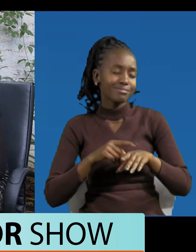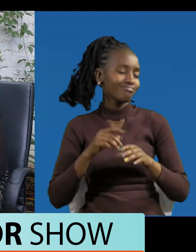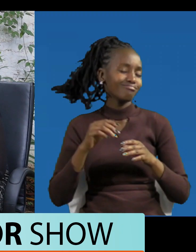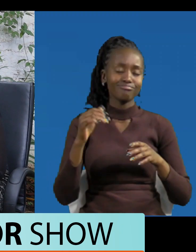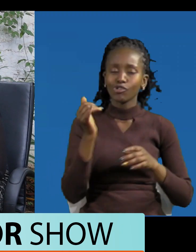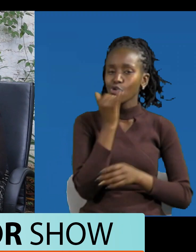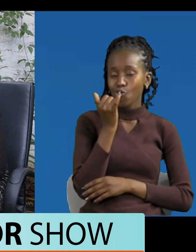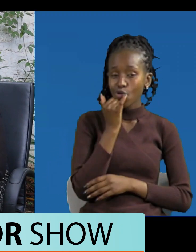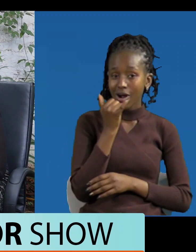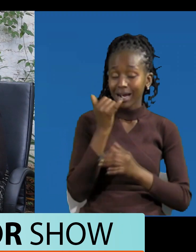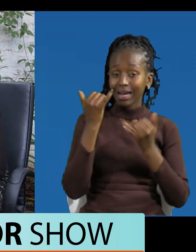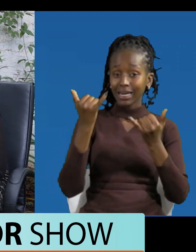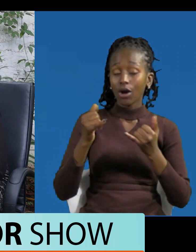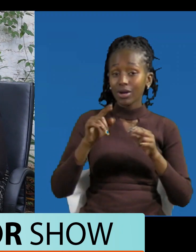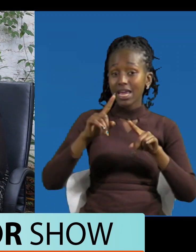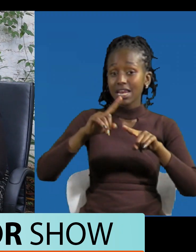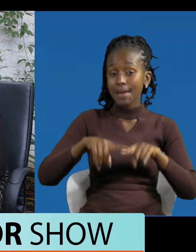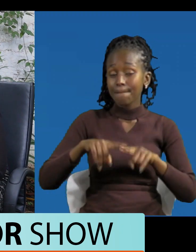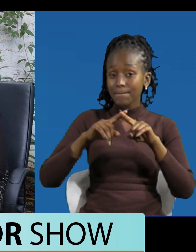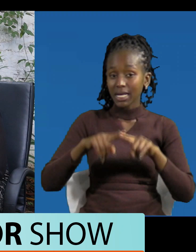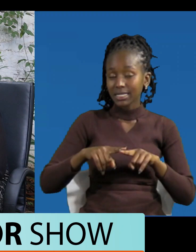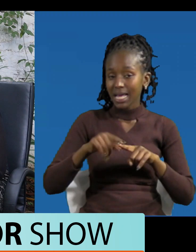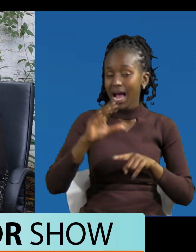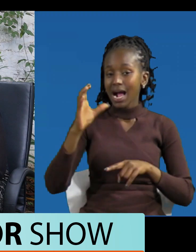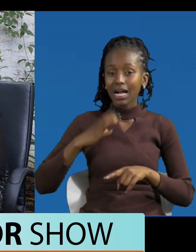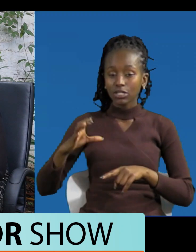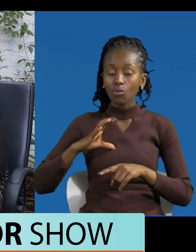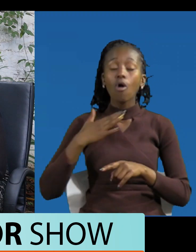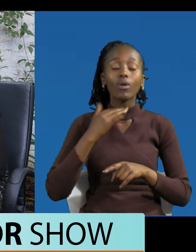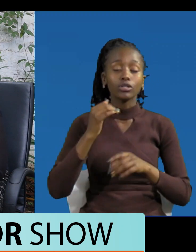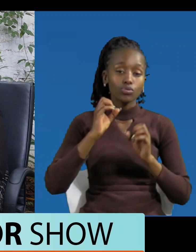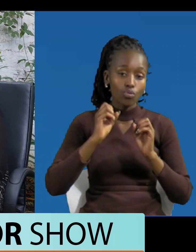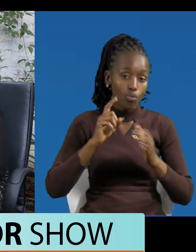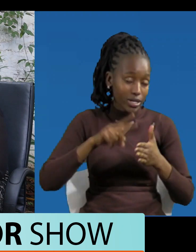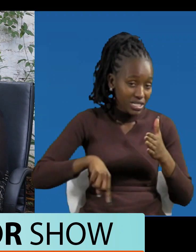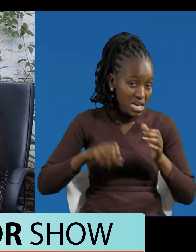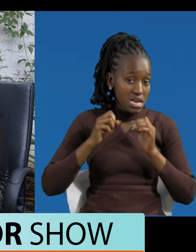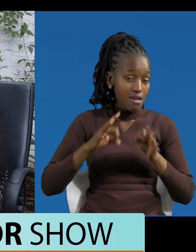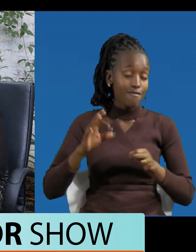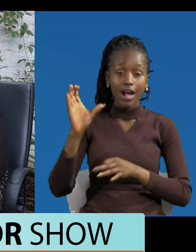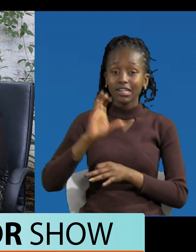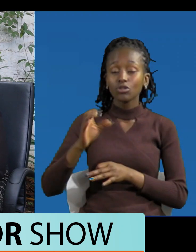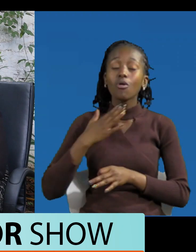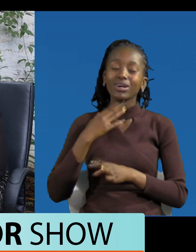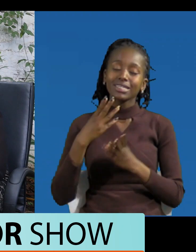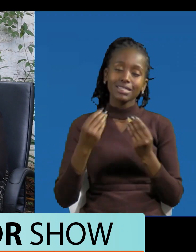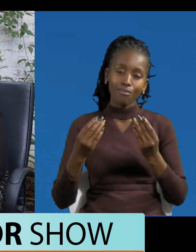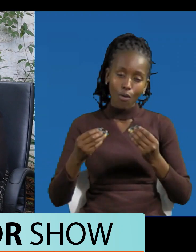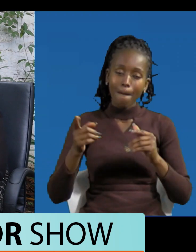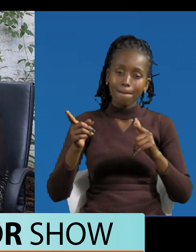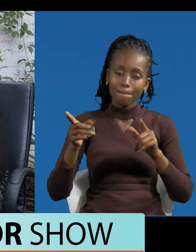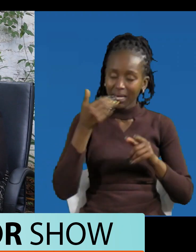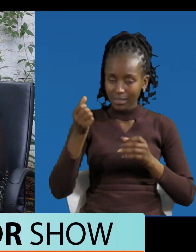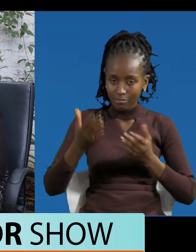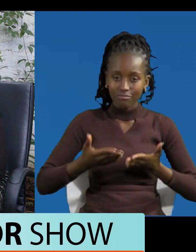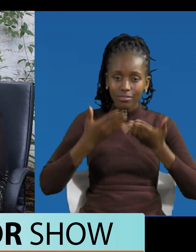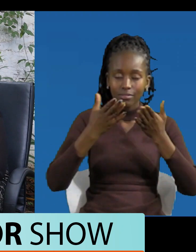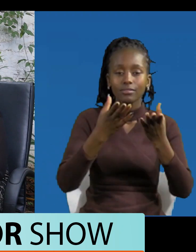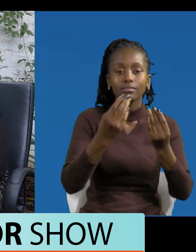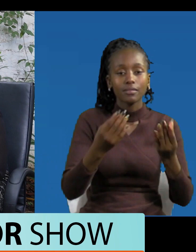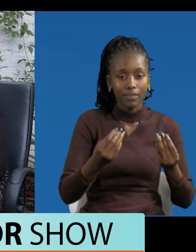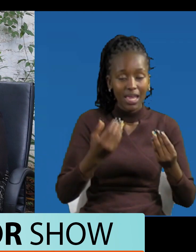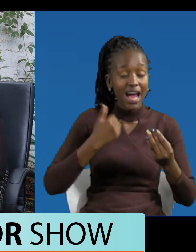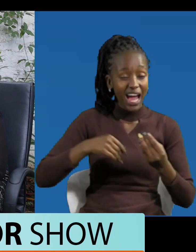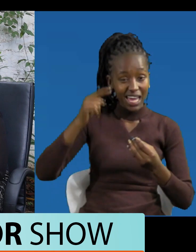like it depends with your clientele. If your clients love simple makeup, you'll have to go with the simple makeup, of which I feel like the simple makeup is